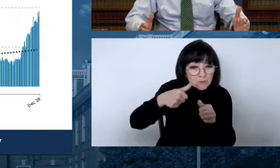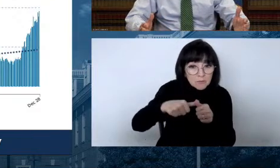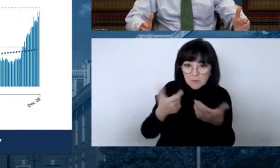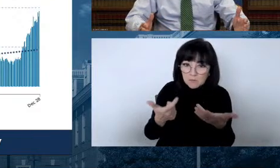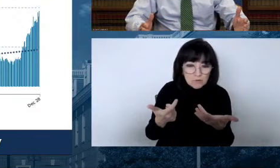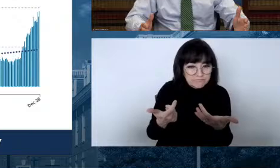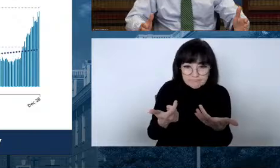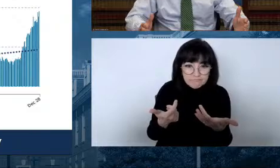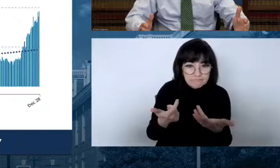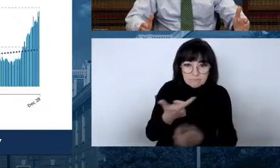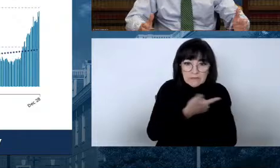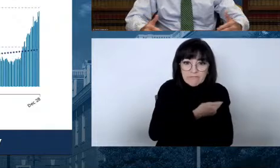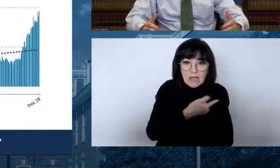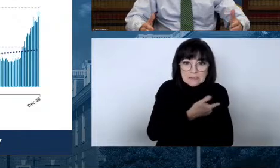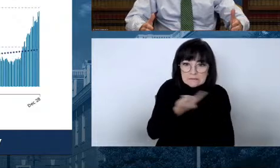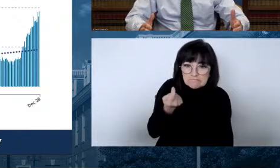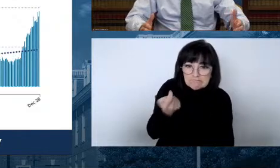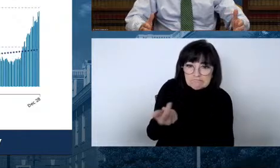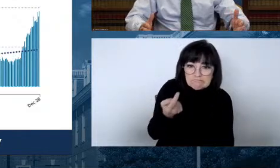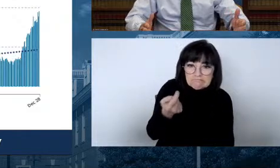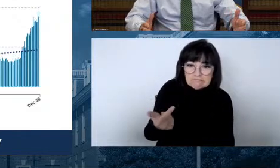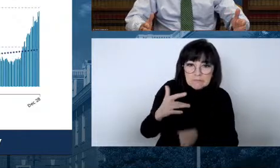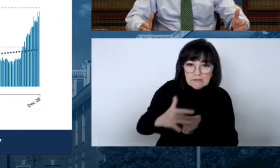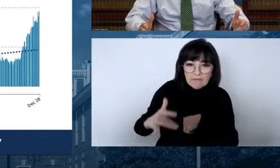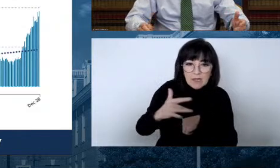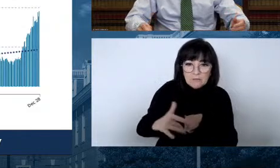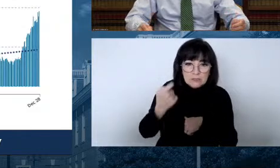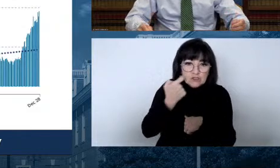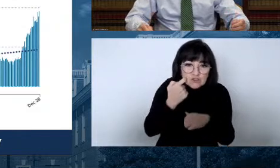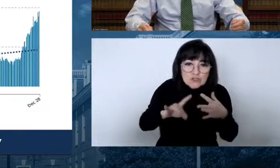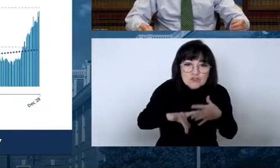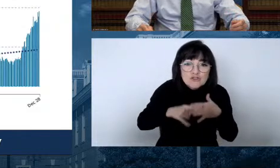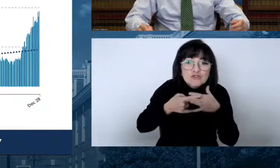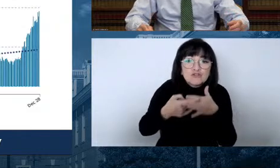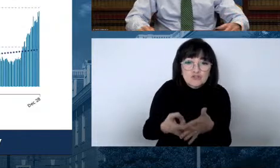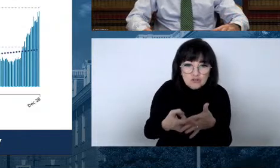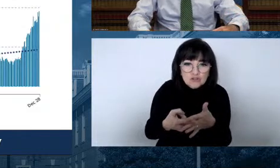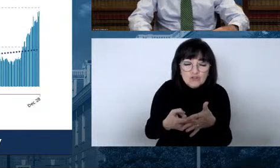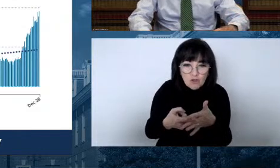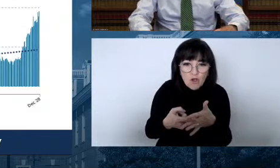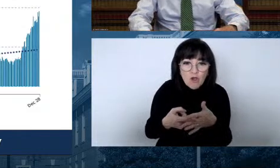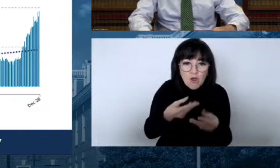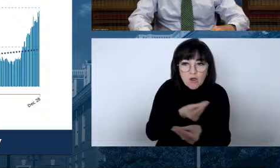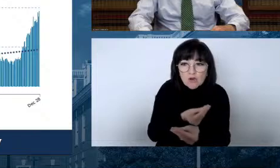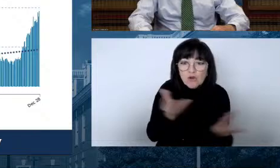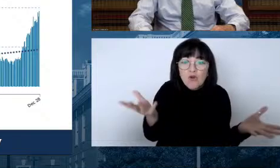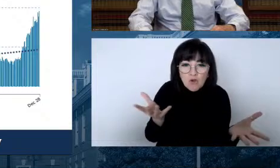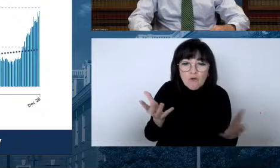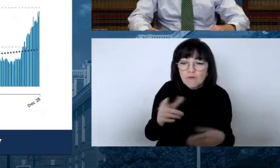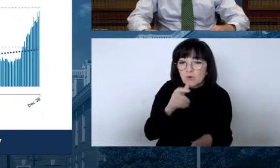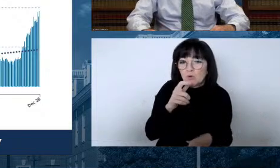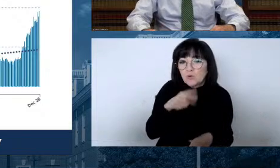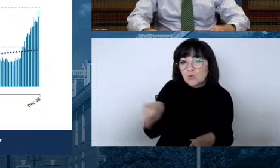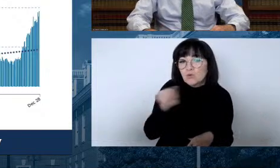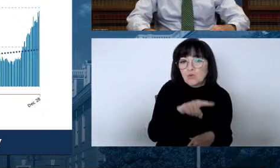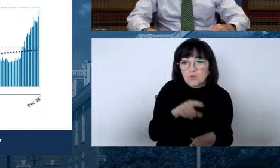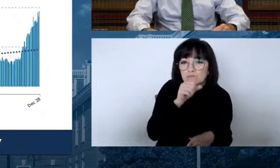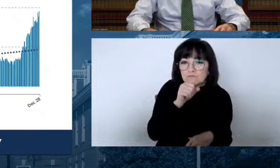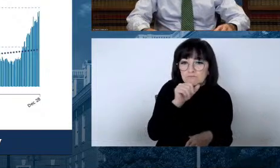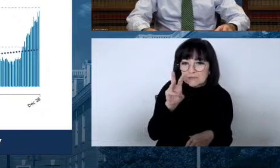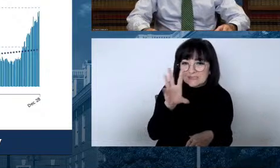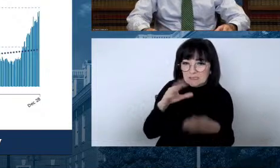little availability there. We were just vaccinating people that were 65 and older, individuals that were